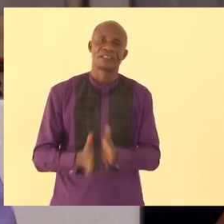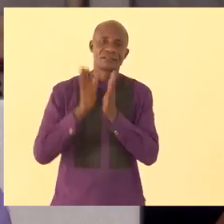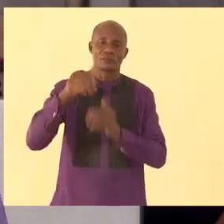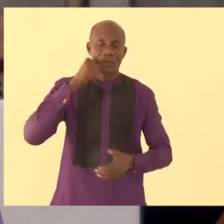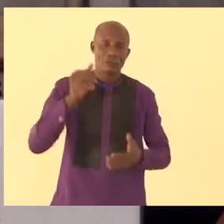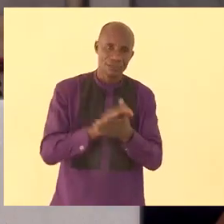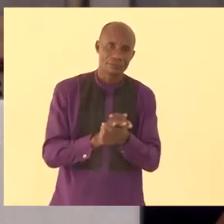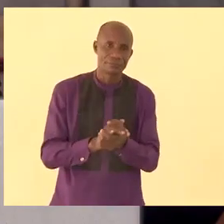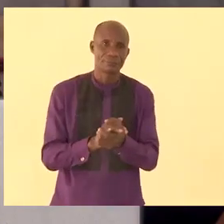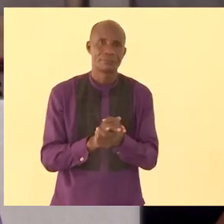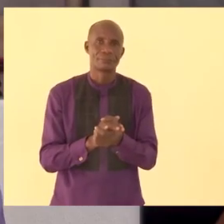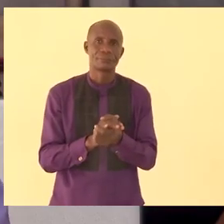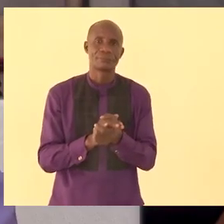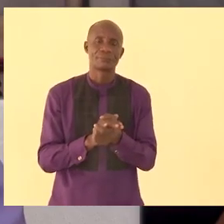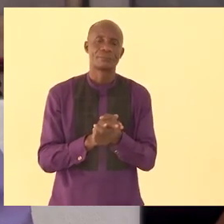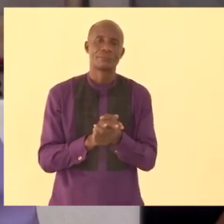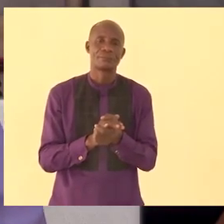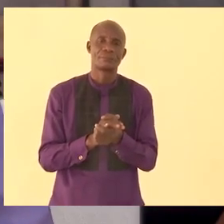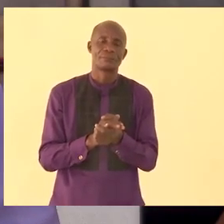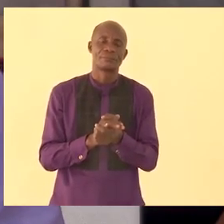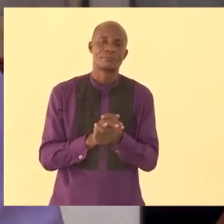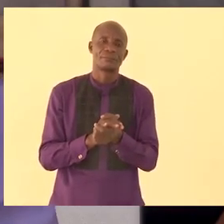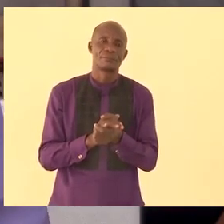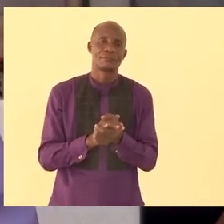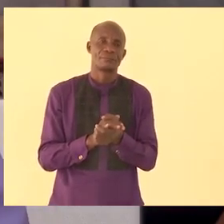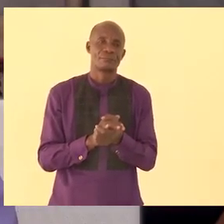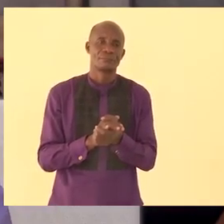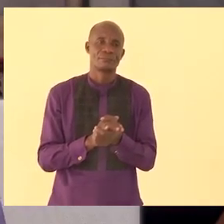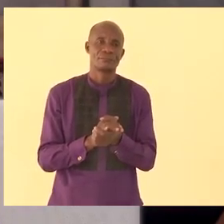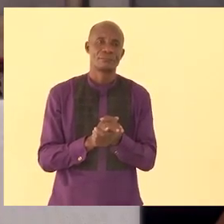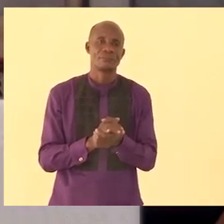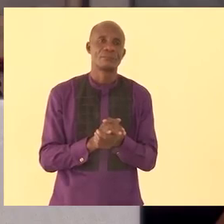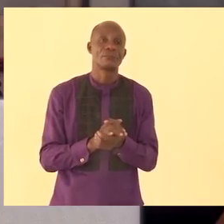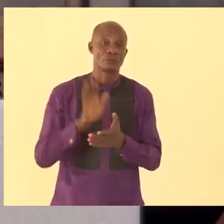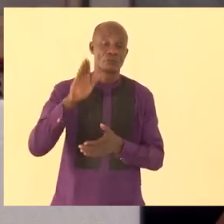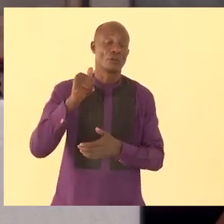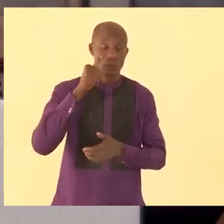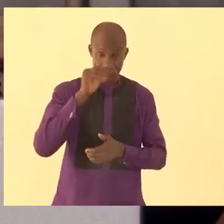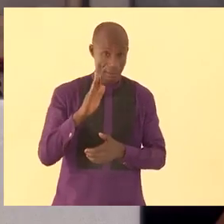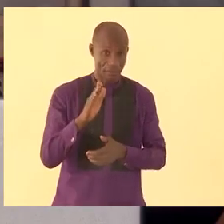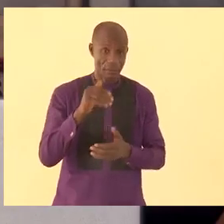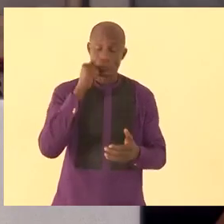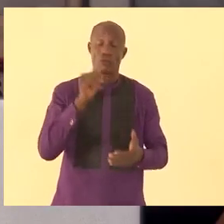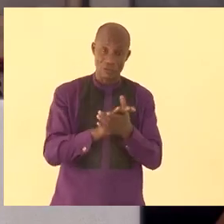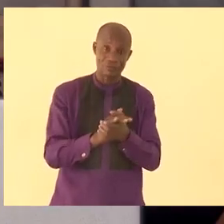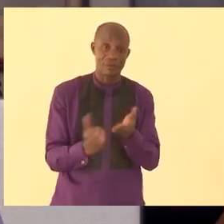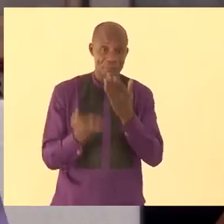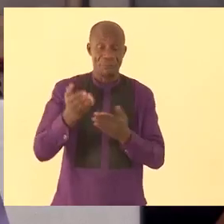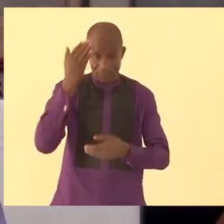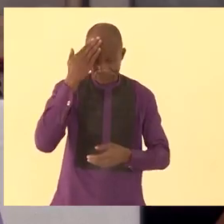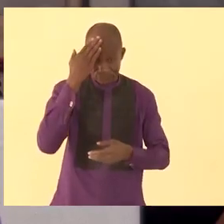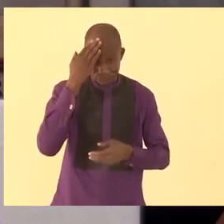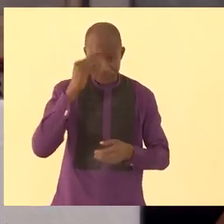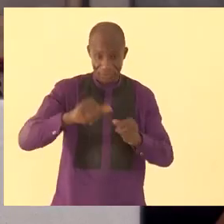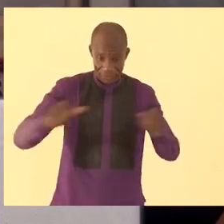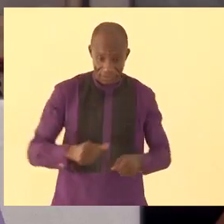Ask your wife when you people are very agreeable. Your wife is likely to know some areas of your life that